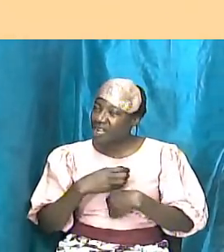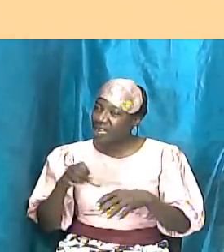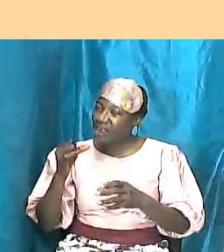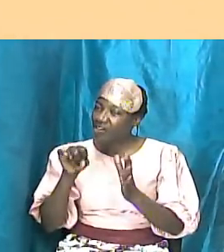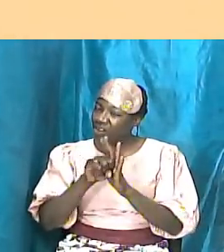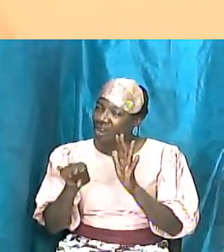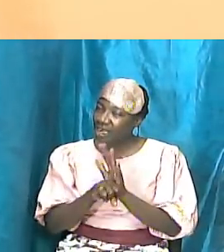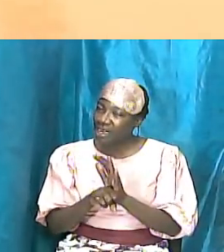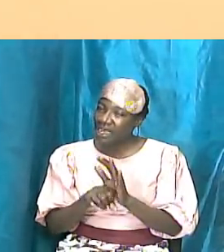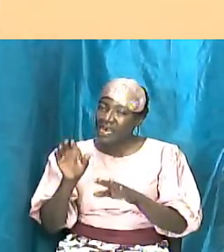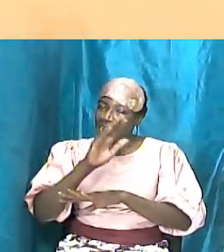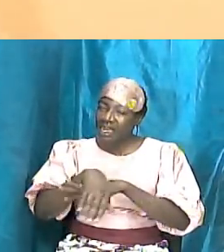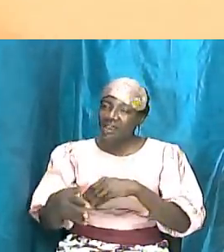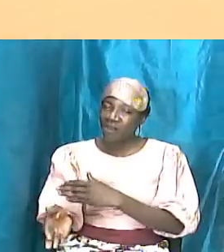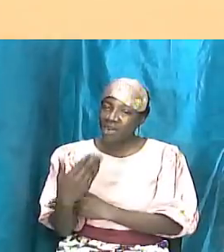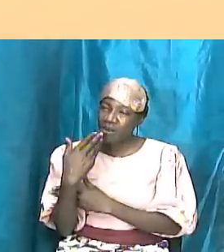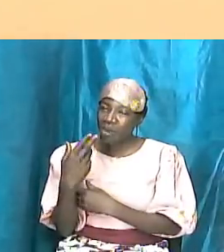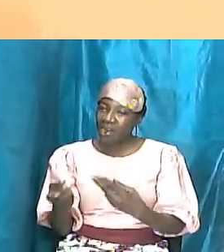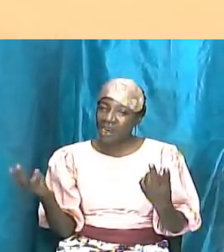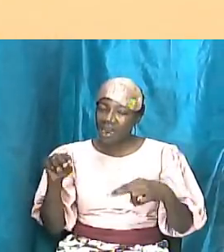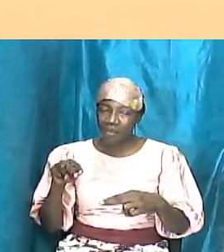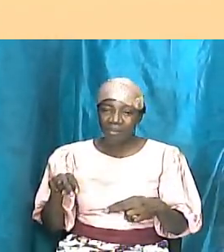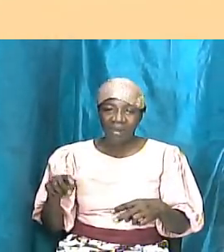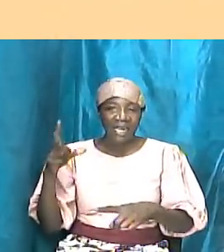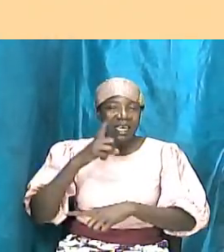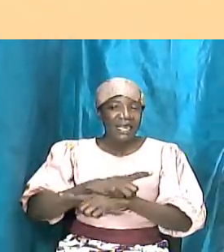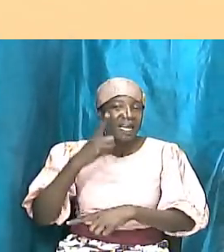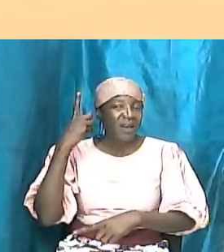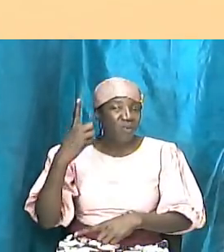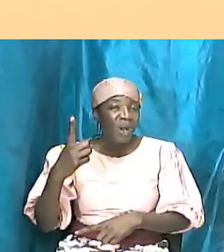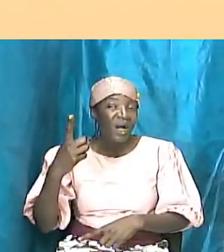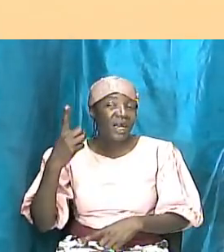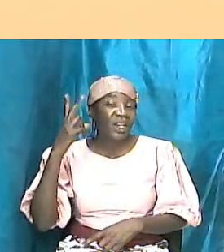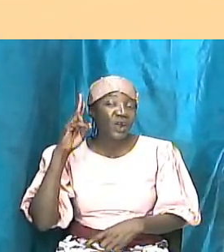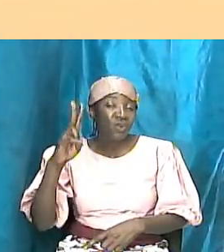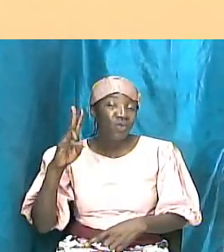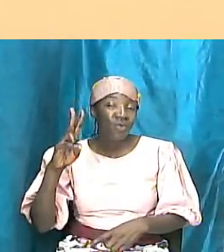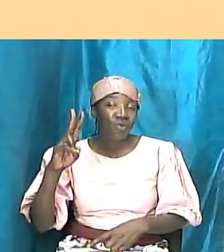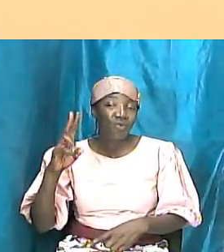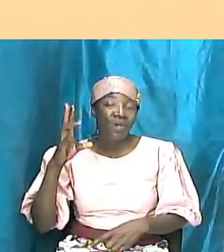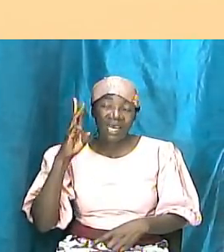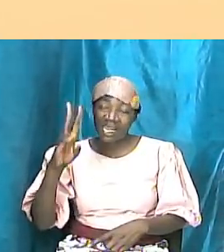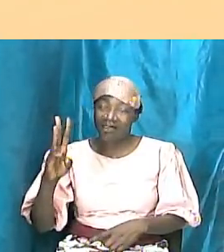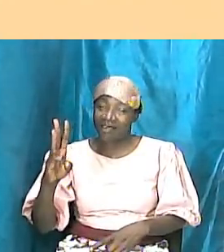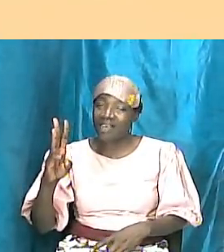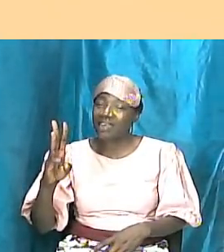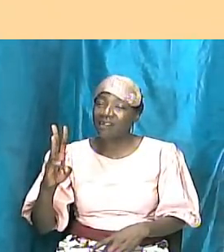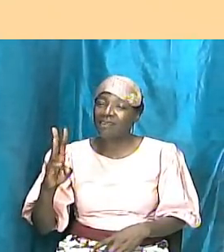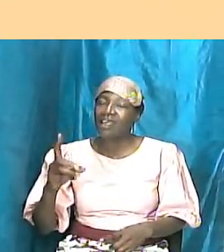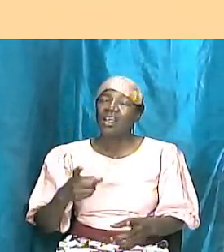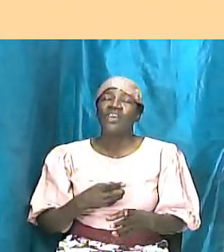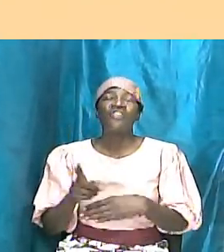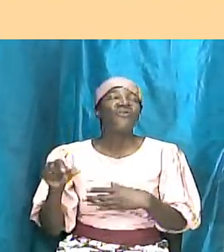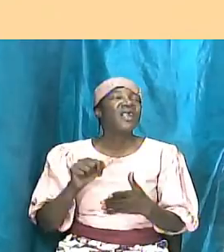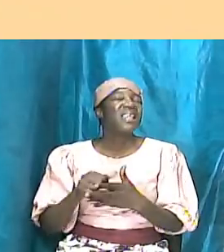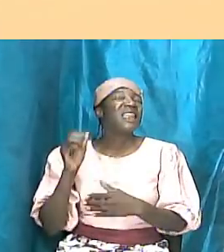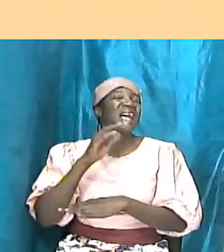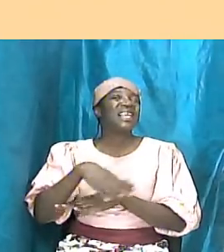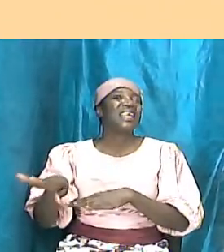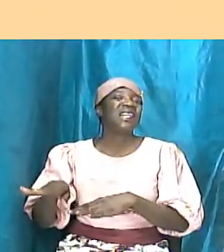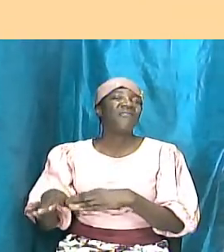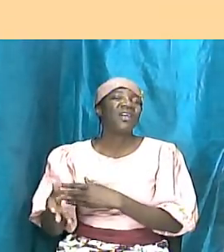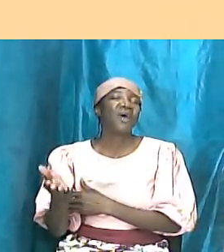about creation, and it happened day one, happened day two, right down to day six, evening and morning, and during that evening when it started